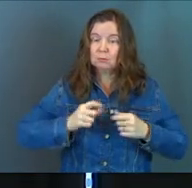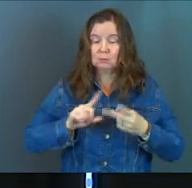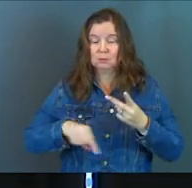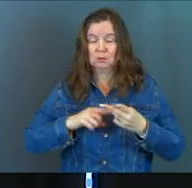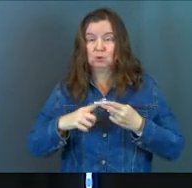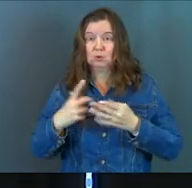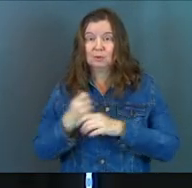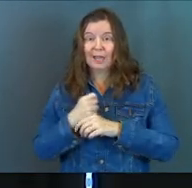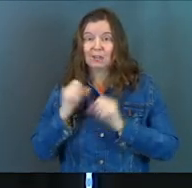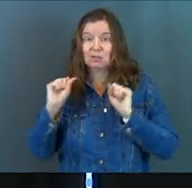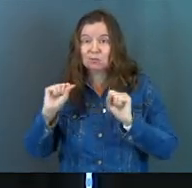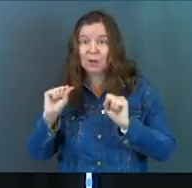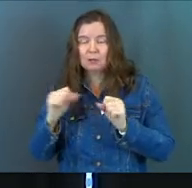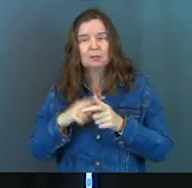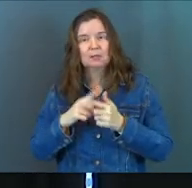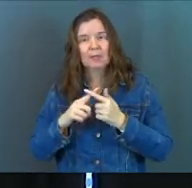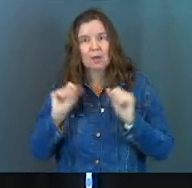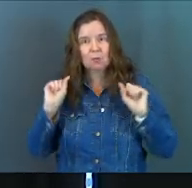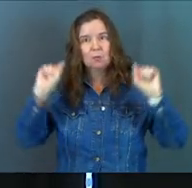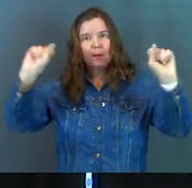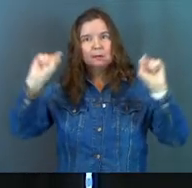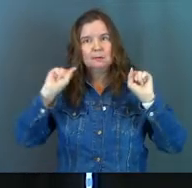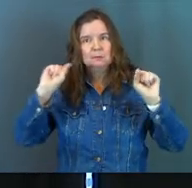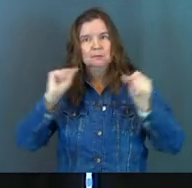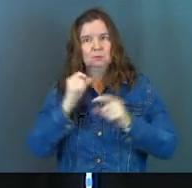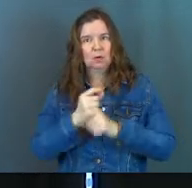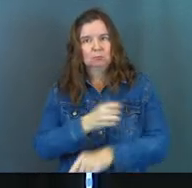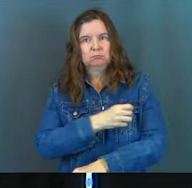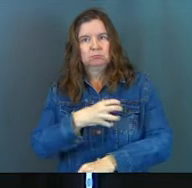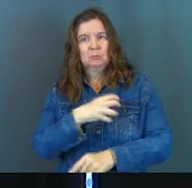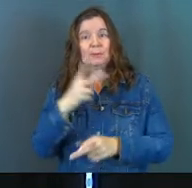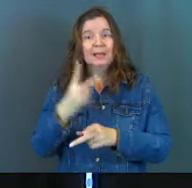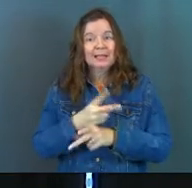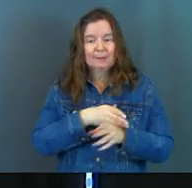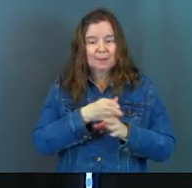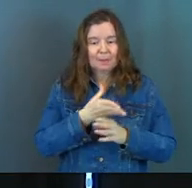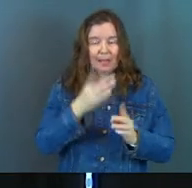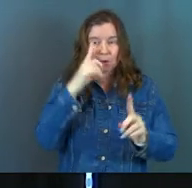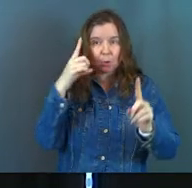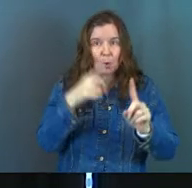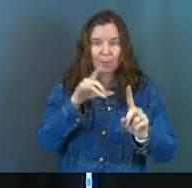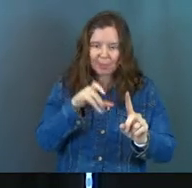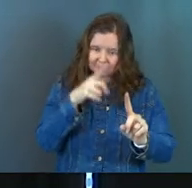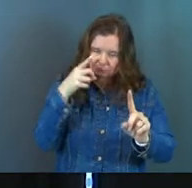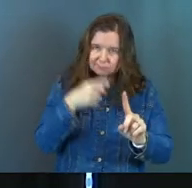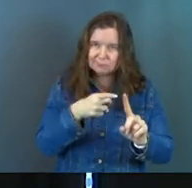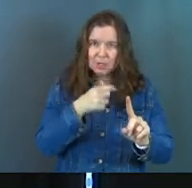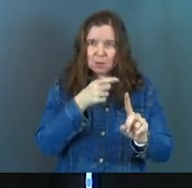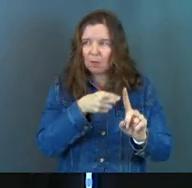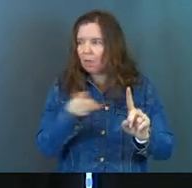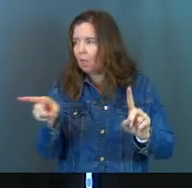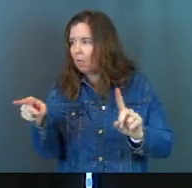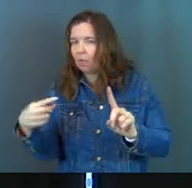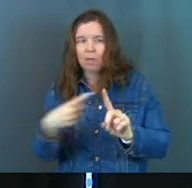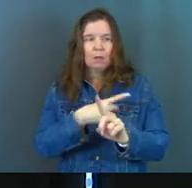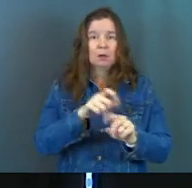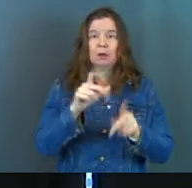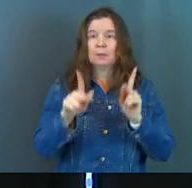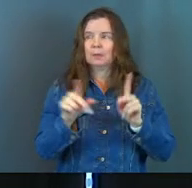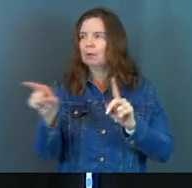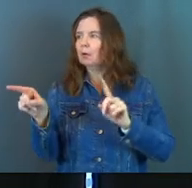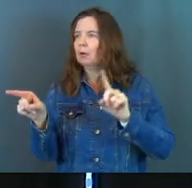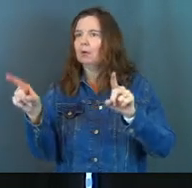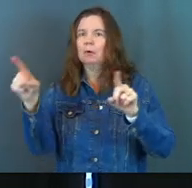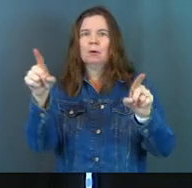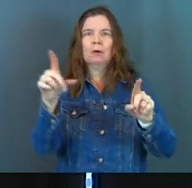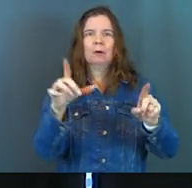gain strength? Well, then hit the weights, right? But keep the main thing the main thing. And don't be watching what other people are doing.